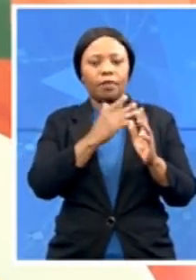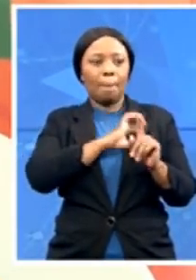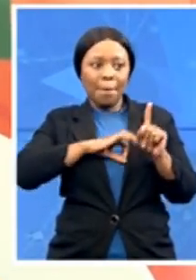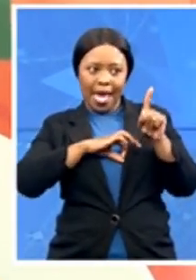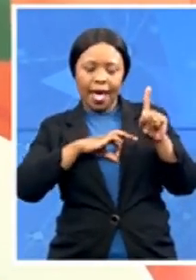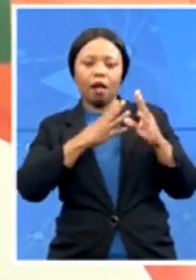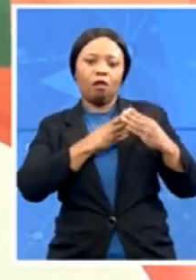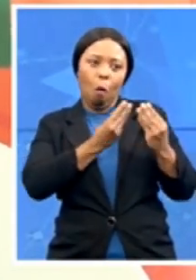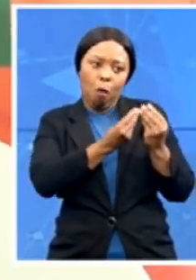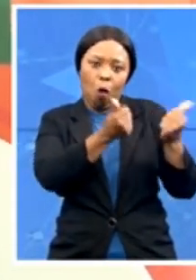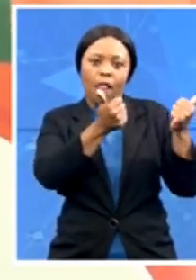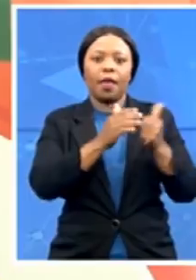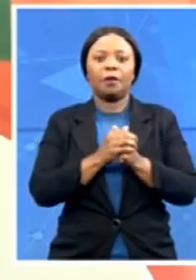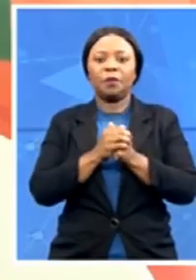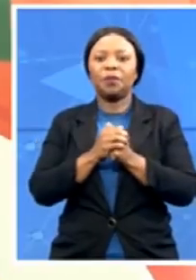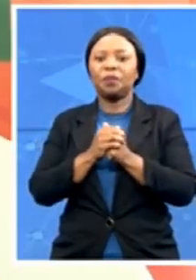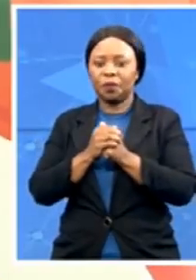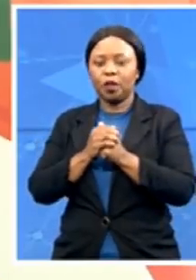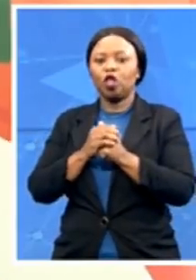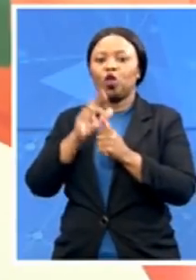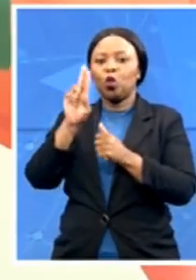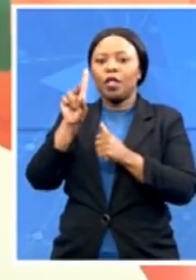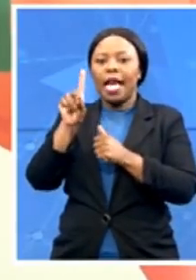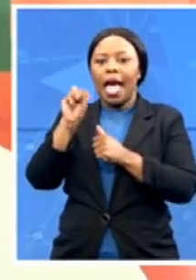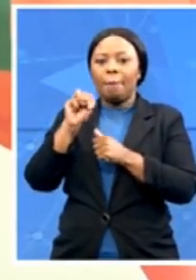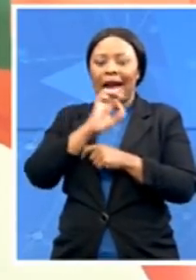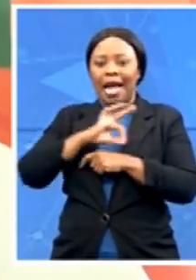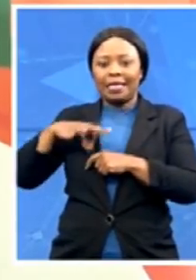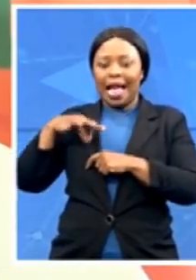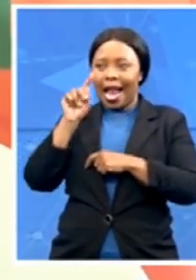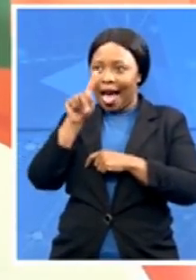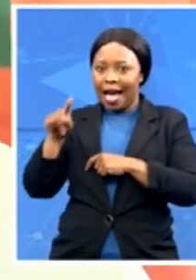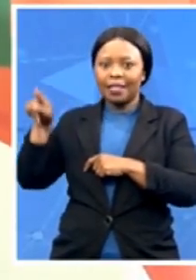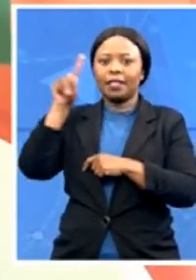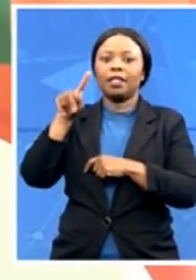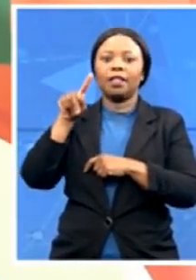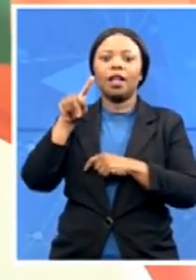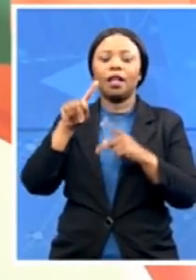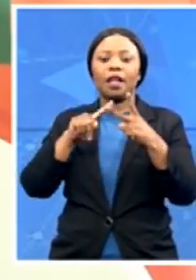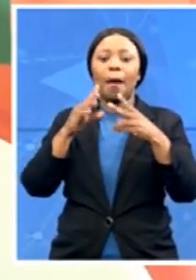UUTM councillors, sonke, members and supporters of the UTM,